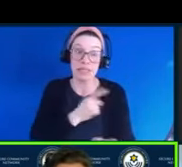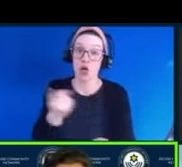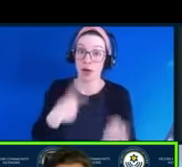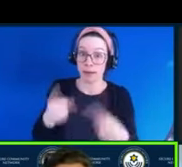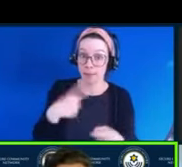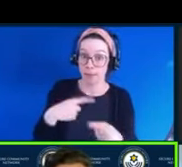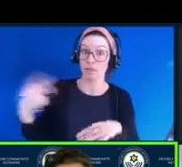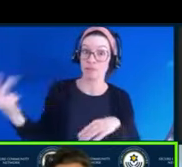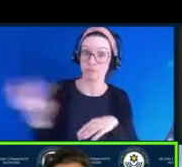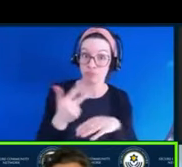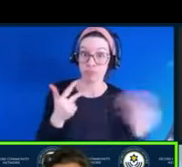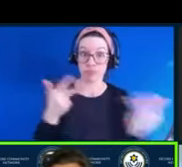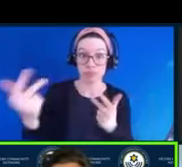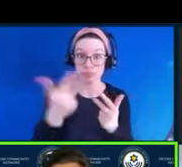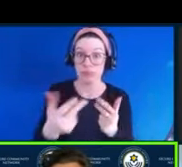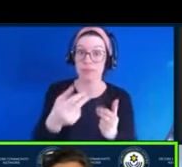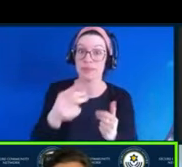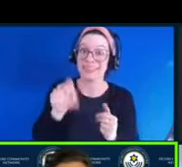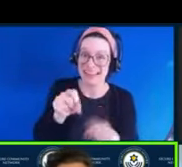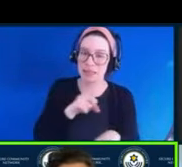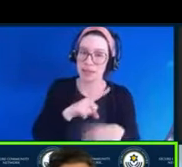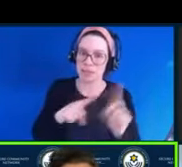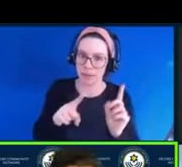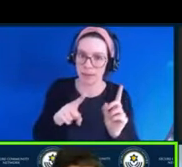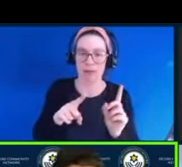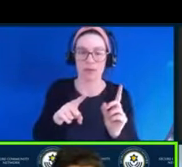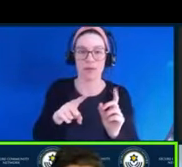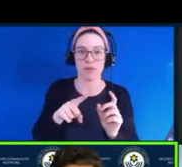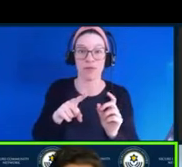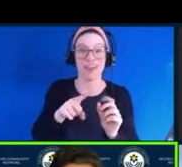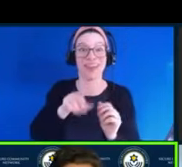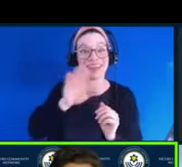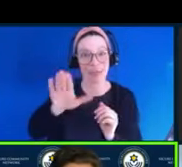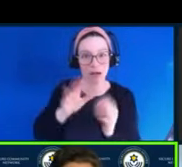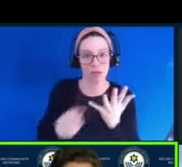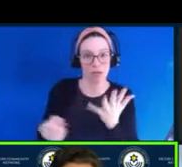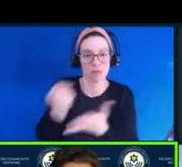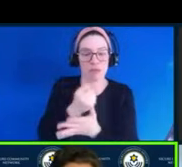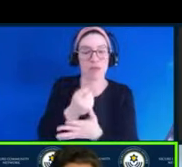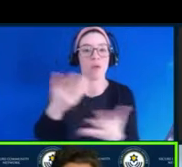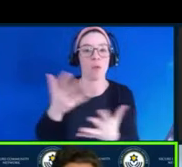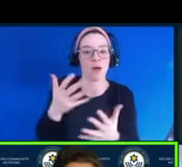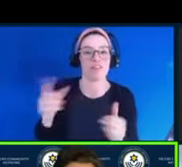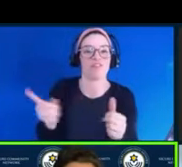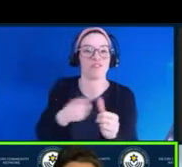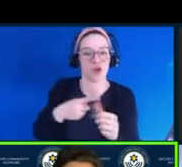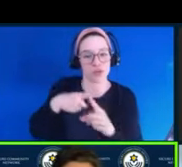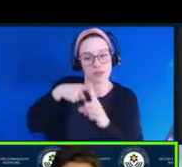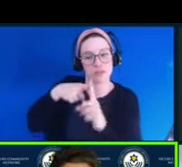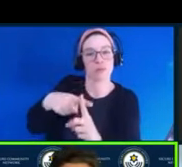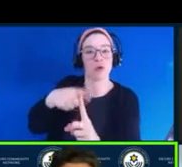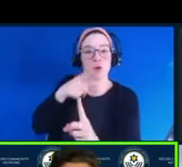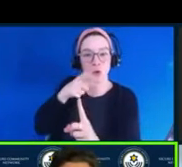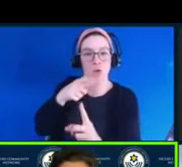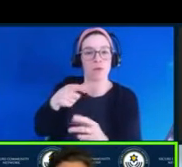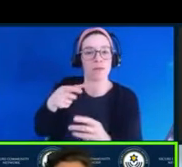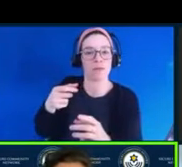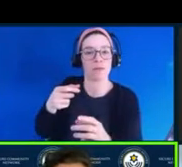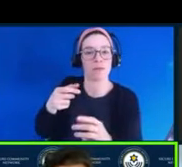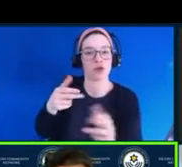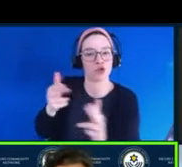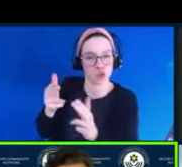but their first kind of call to duty is to eliminate that threat. And then the other thing is that stop the bleed.